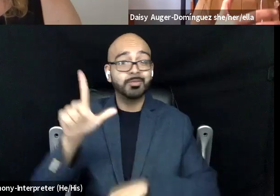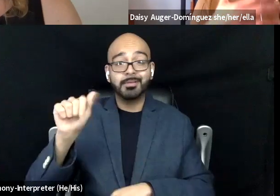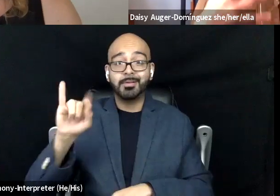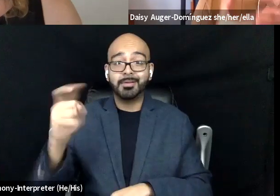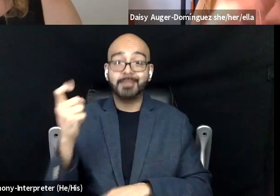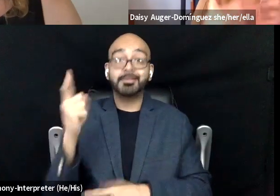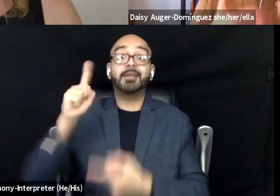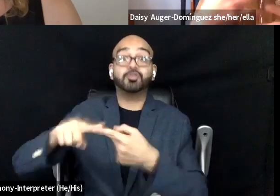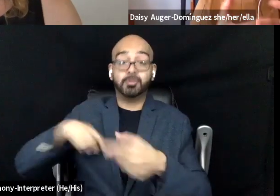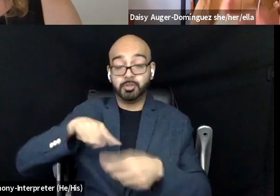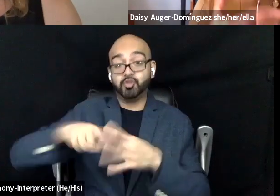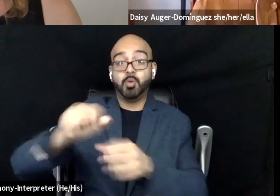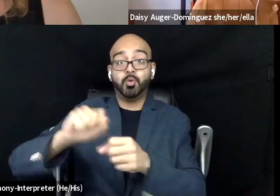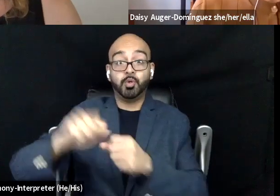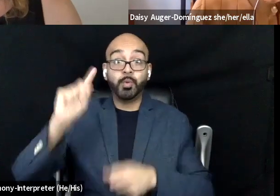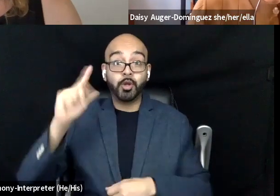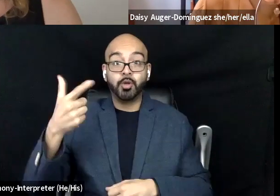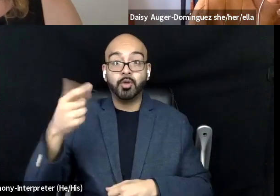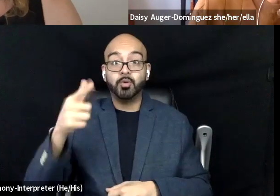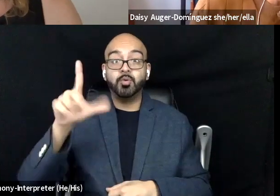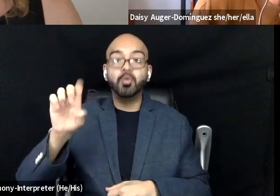and the younger generation of millennials.